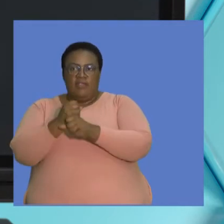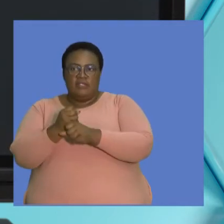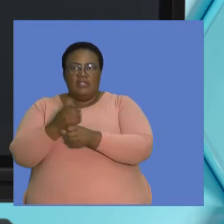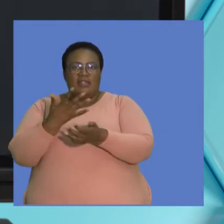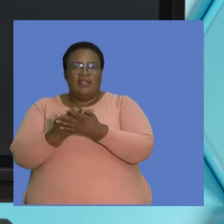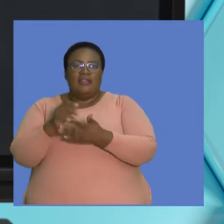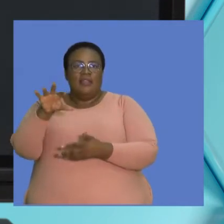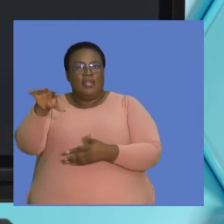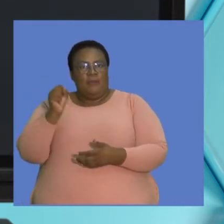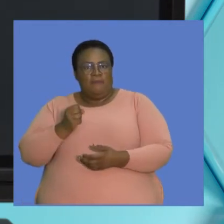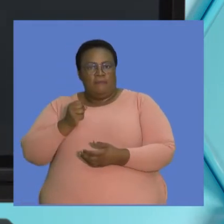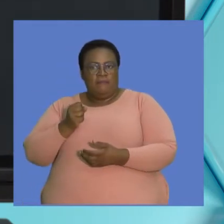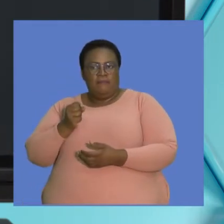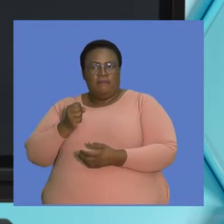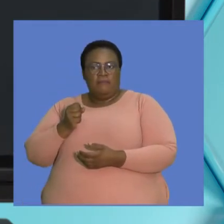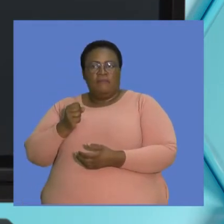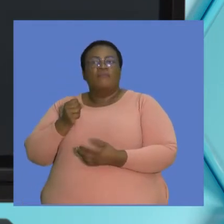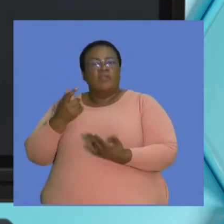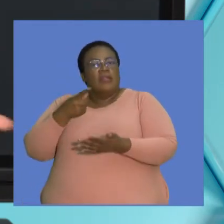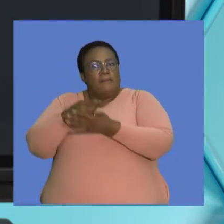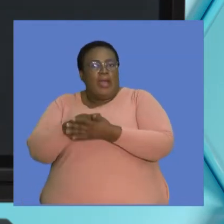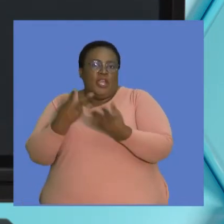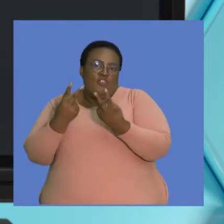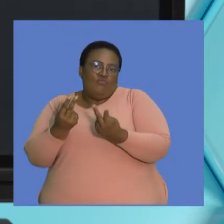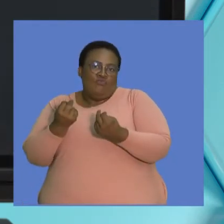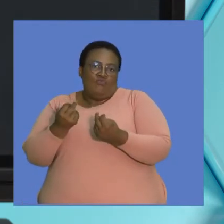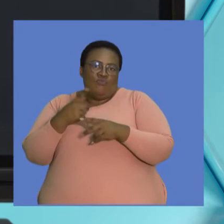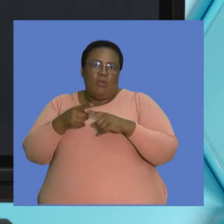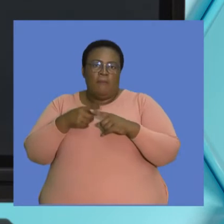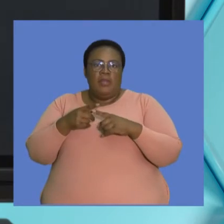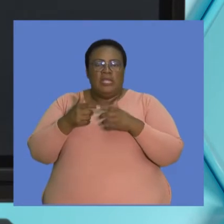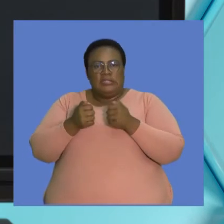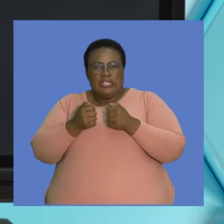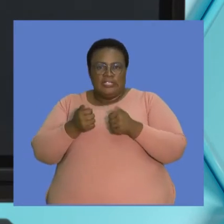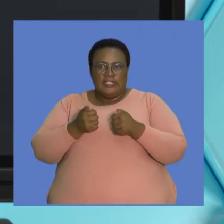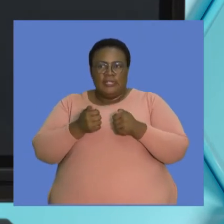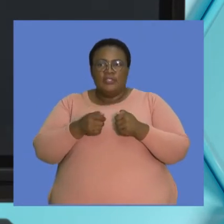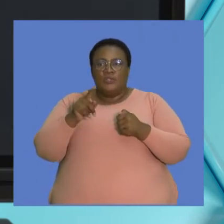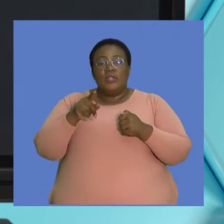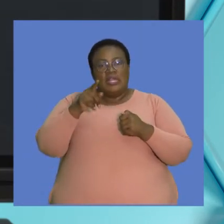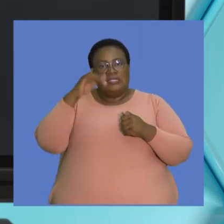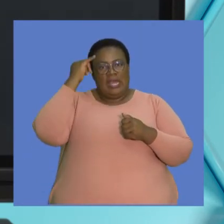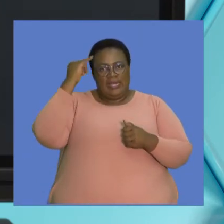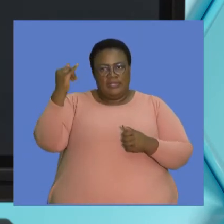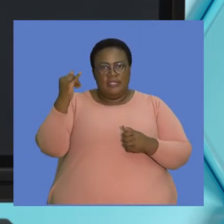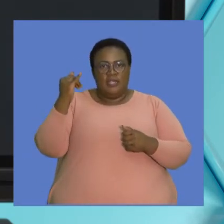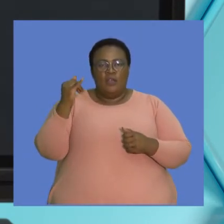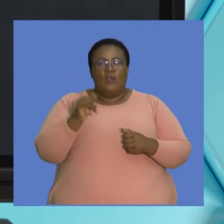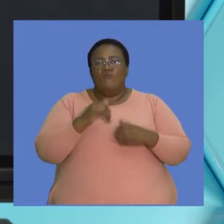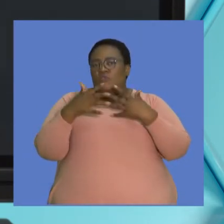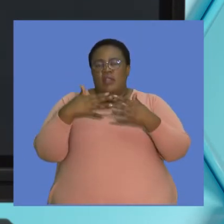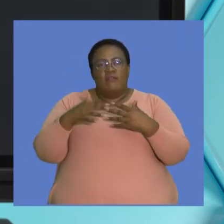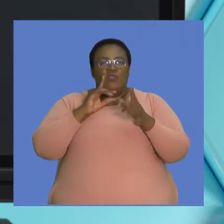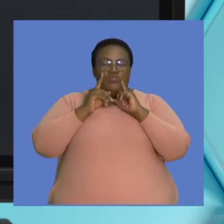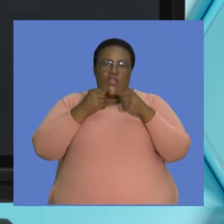after 5 years. Then I can withdraw it after I sell mine and buy the new PlayStation. So guys, that's